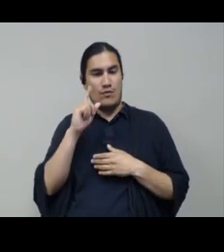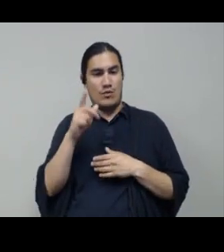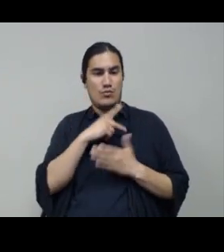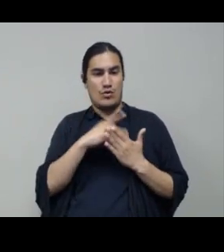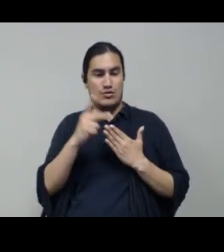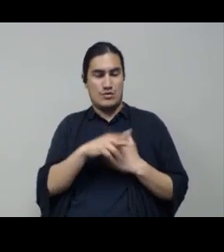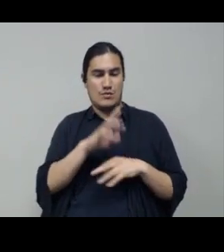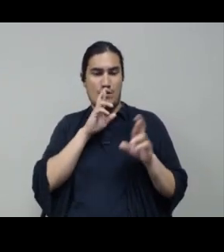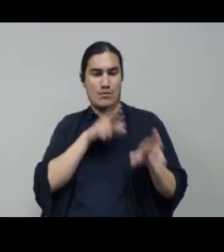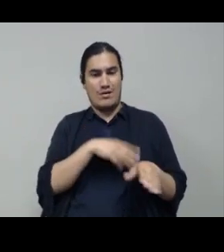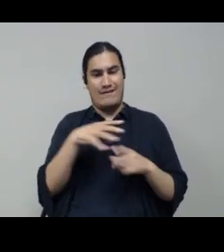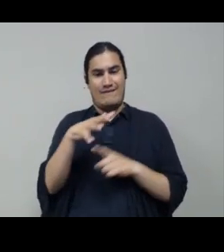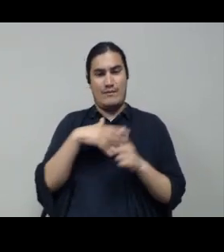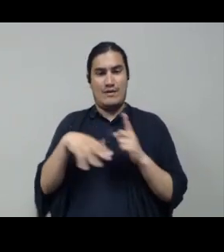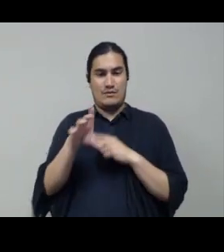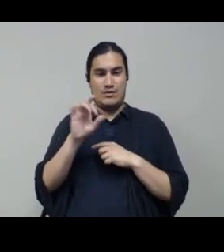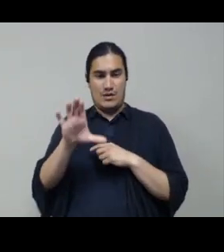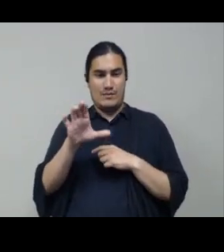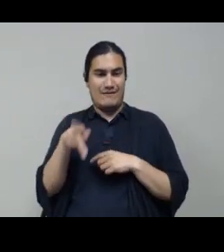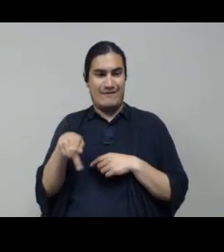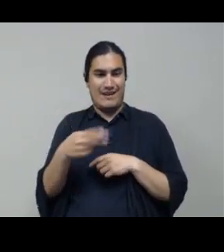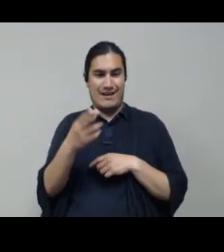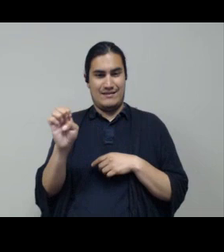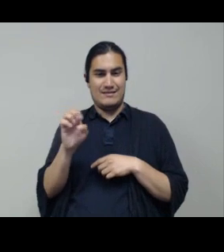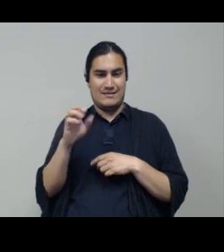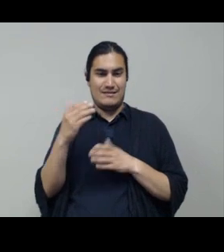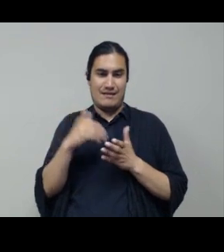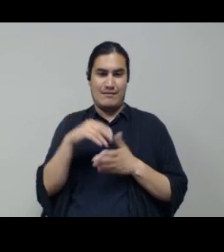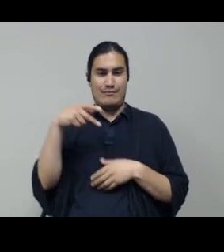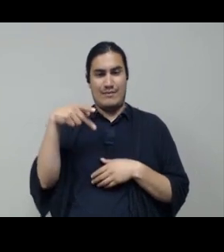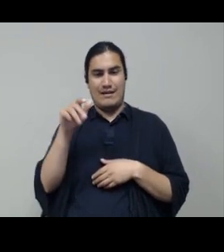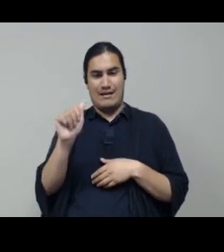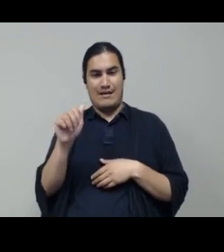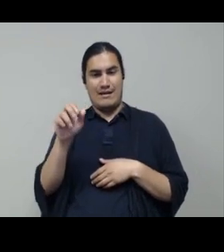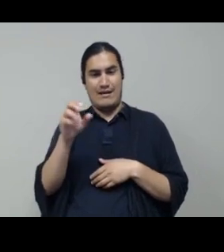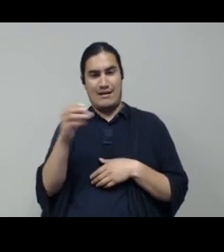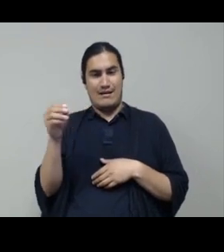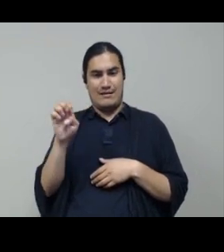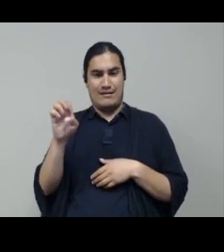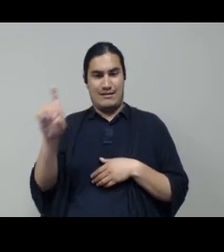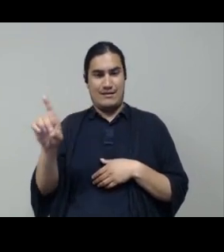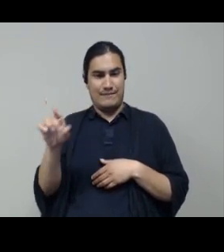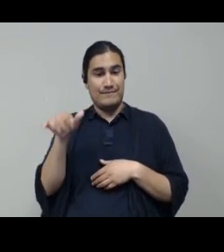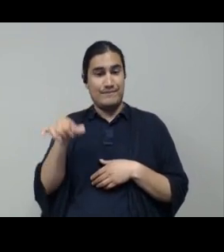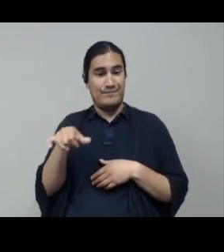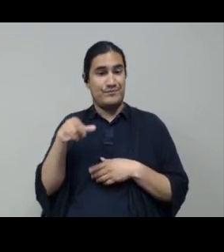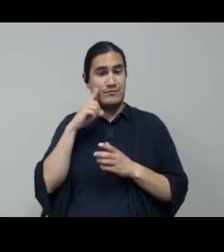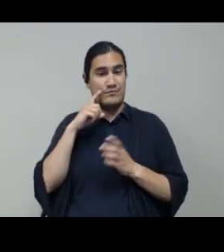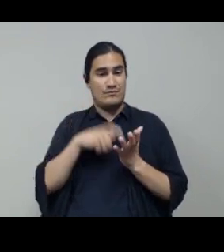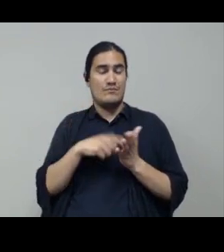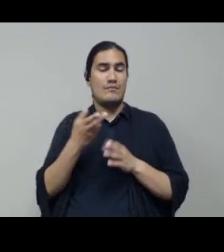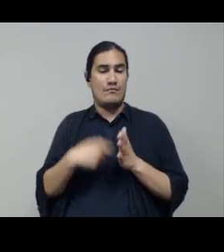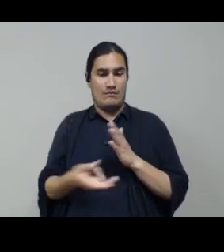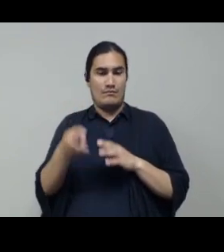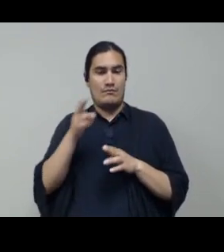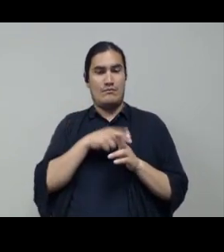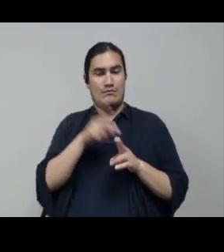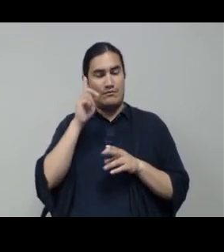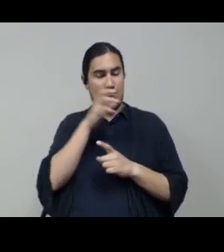environmental document phase, otherwise known as P&ED. This project realized cost increases for the environmental